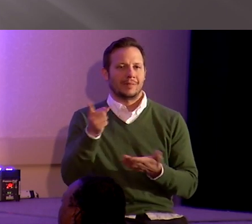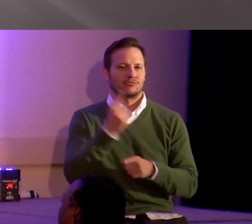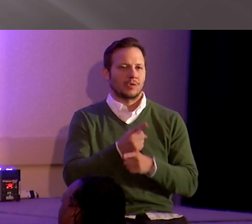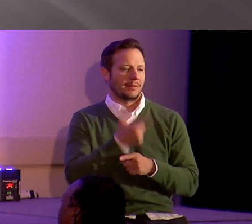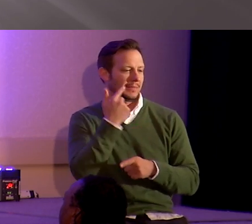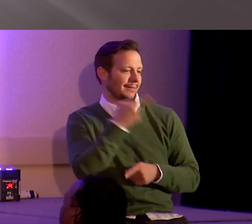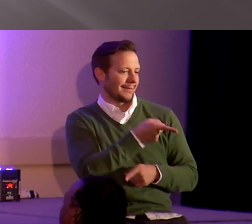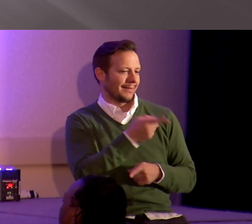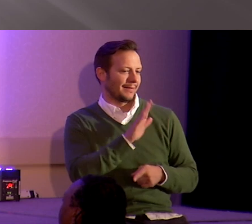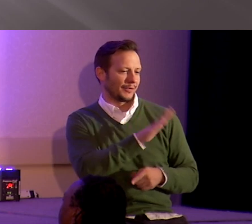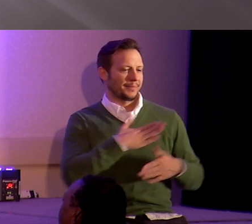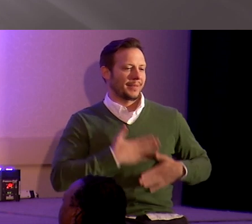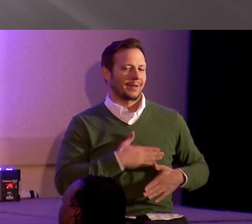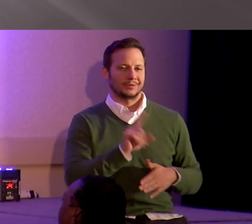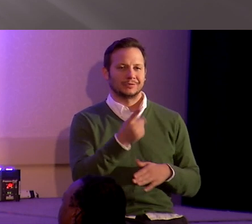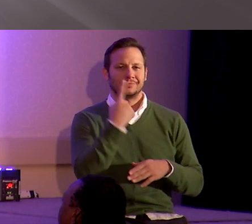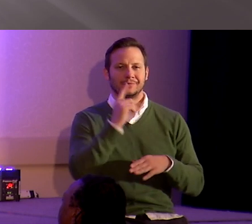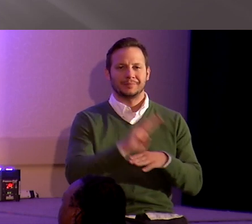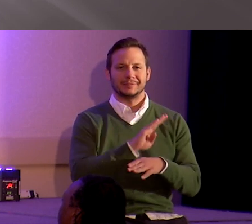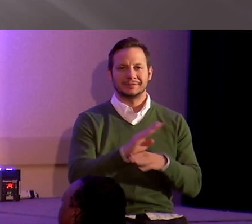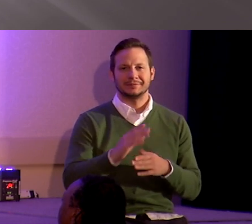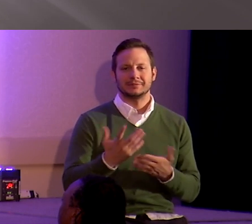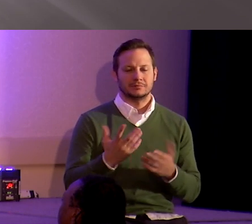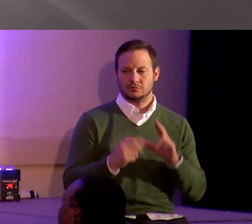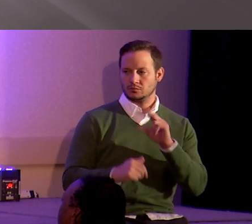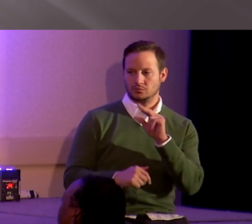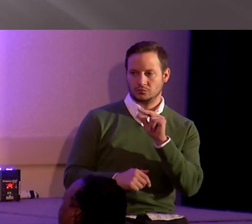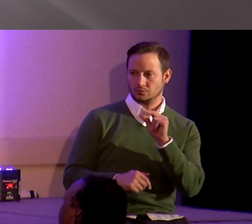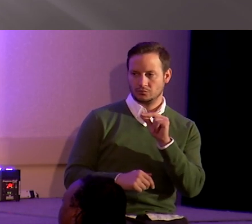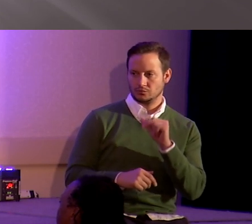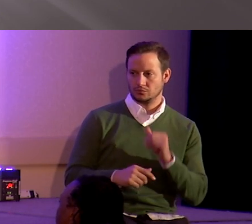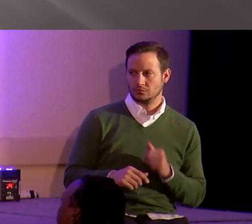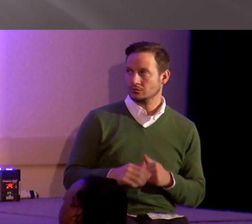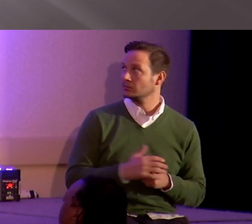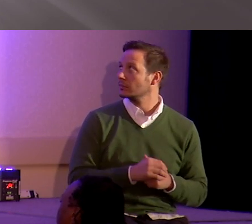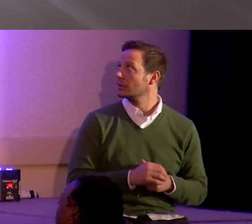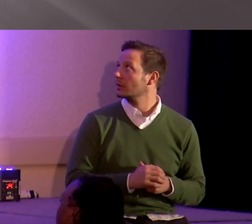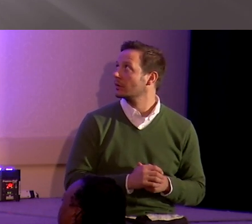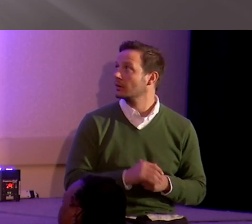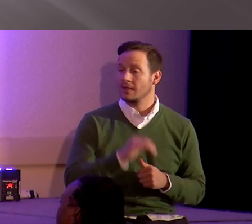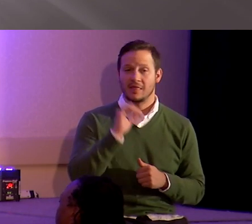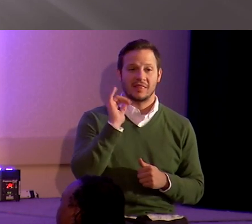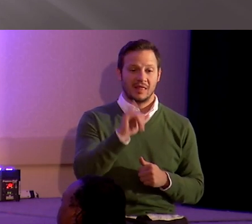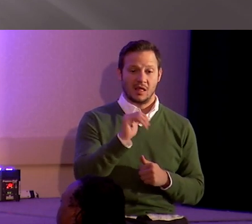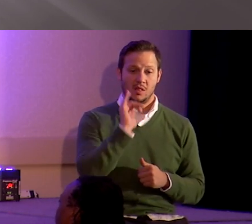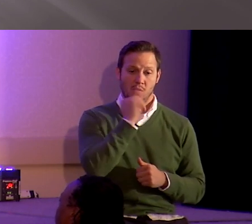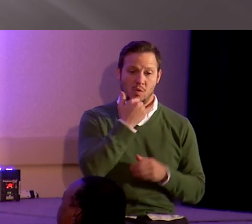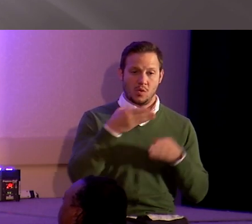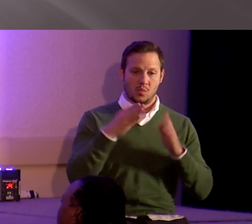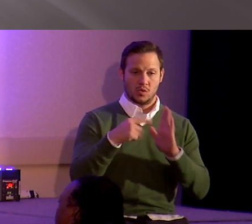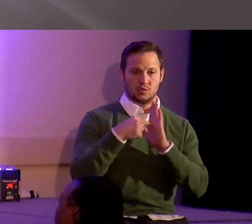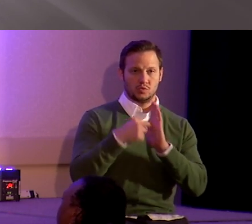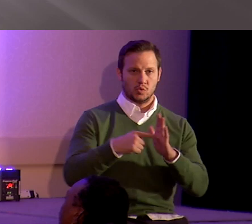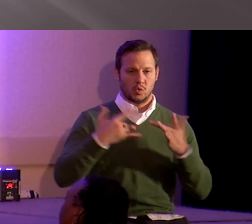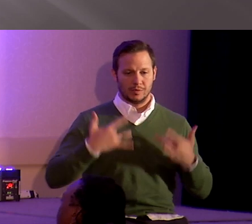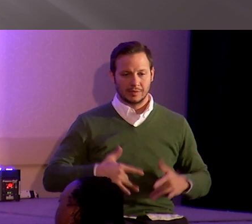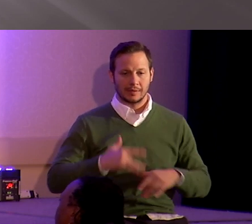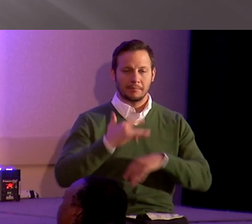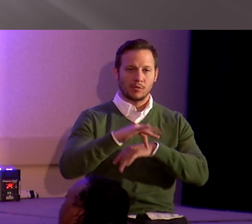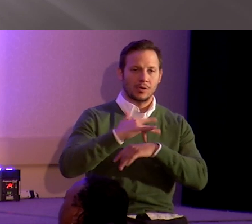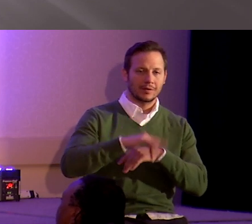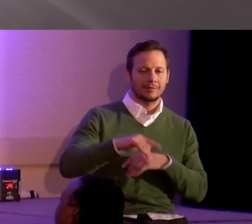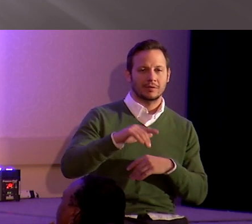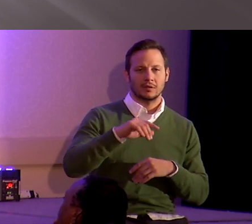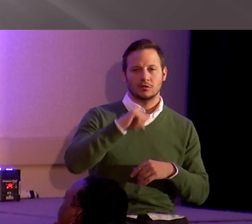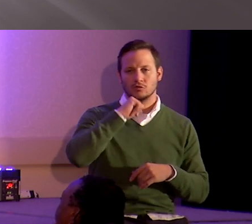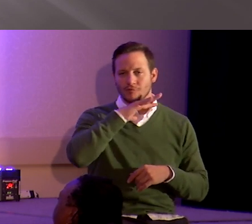They're mistaken. The problem is the erroneous conflation of nudity and obscenity, pornography,